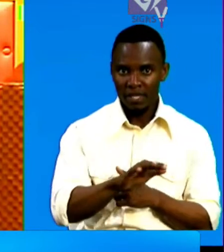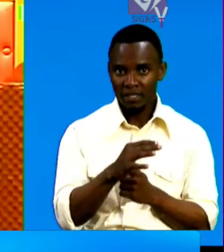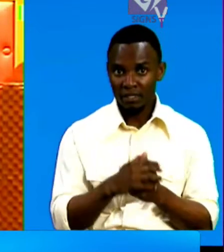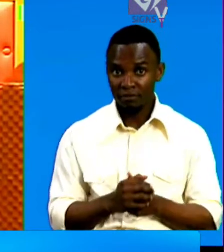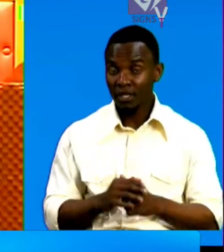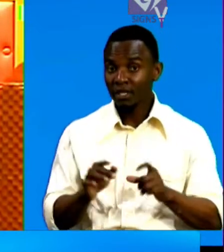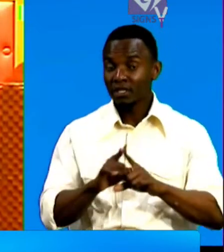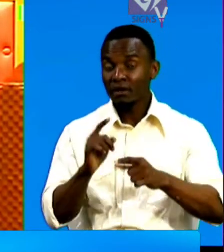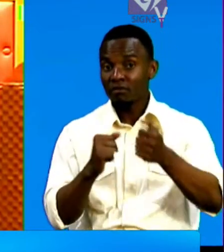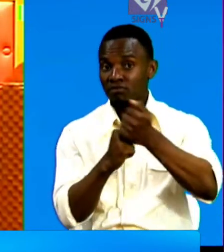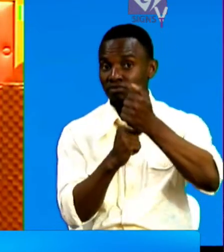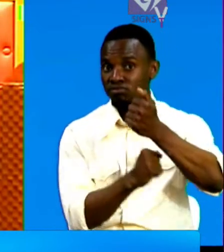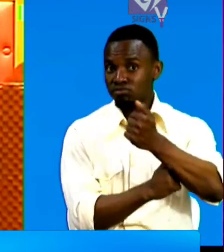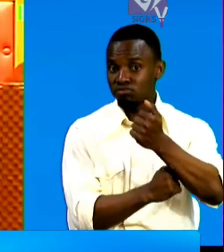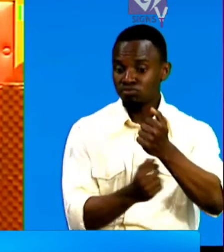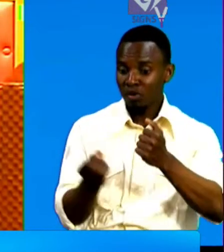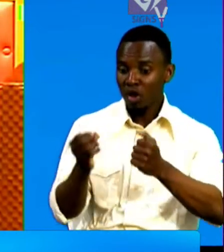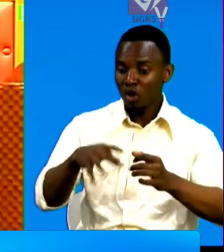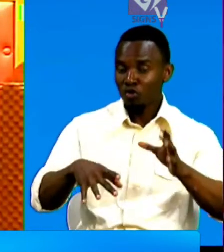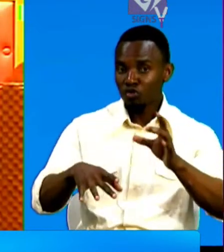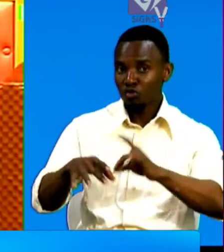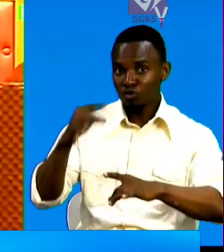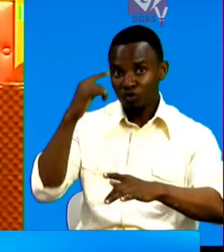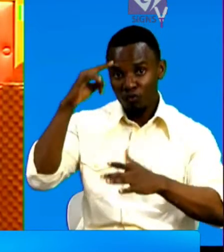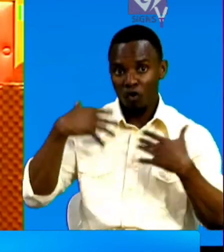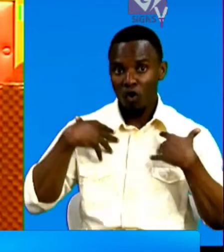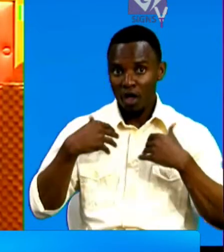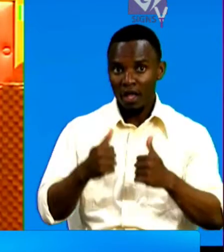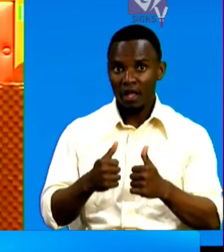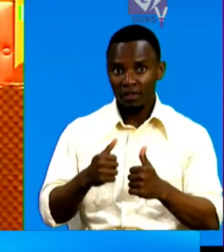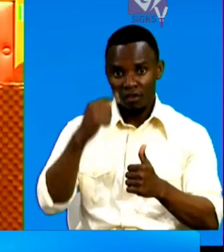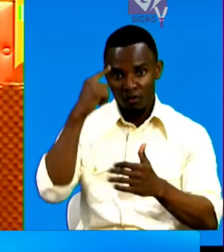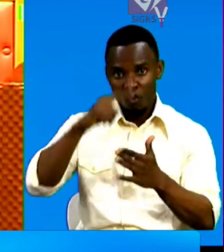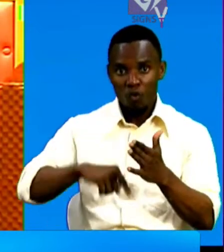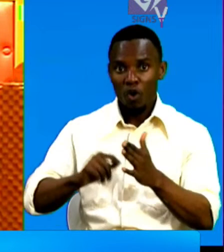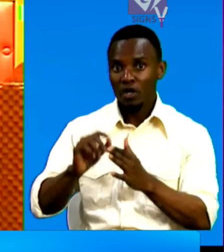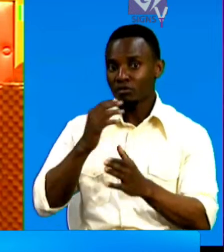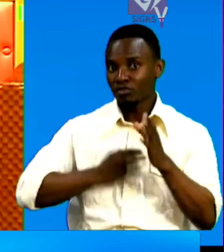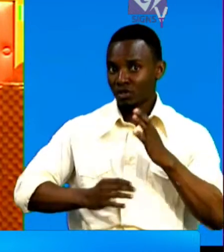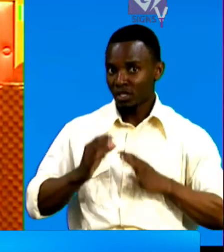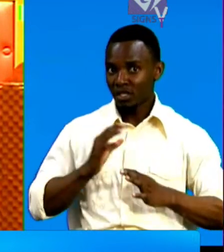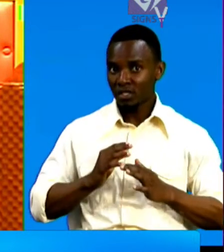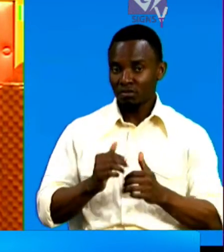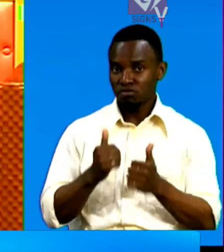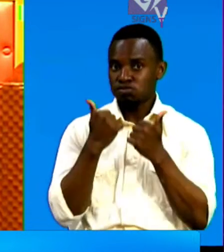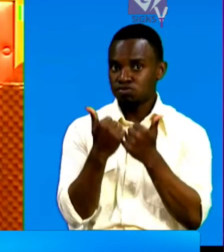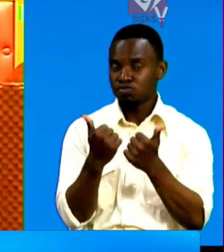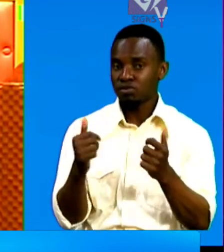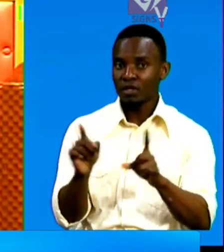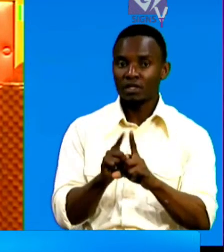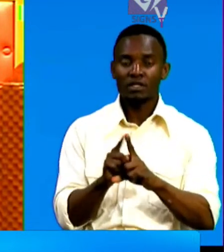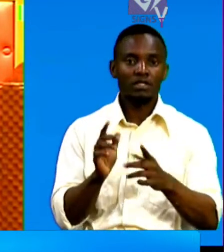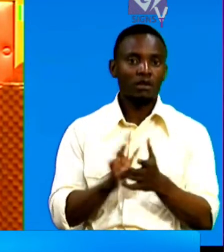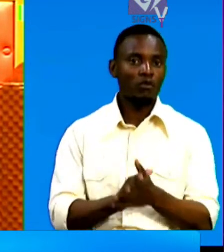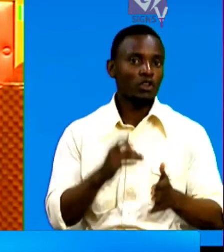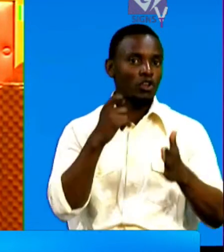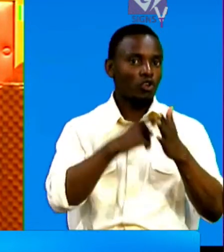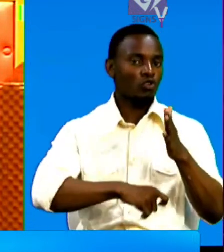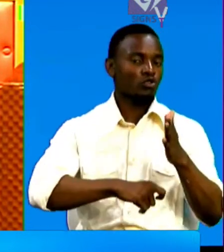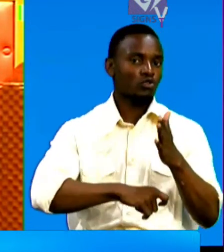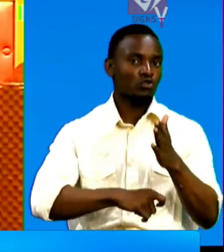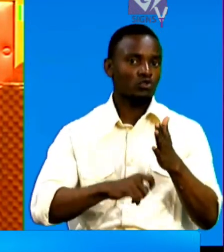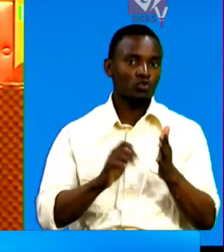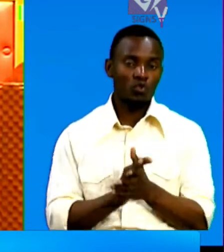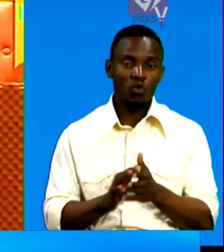foundational contribution of health to citizen well-being and the role of costs in driving up poverty were